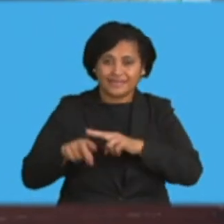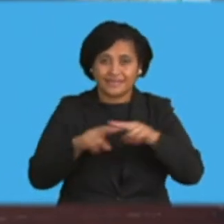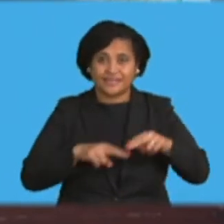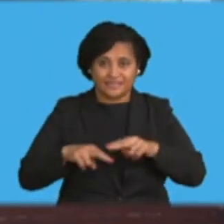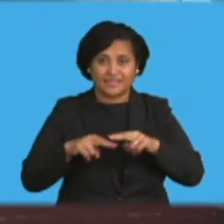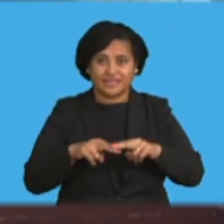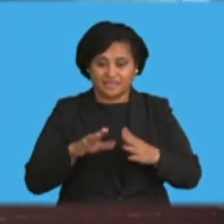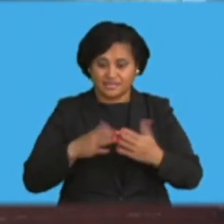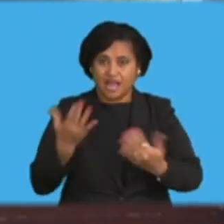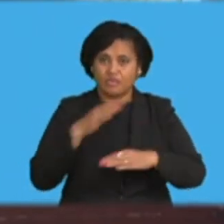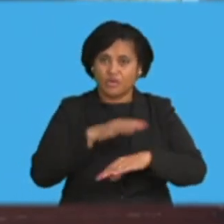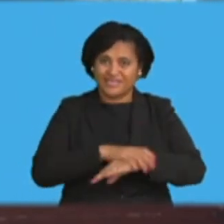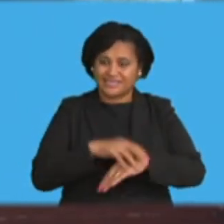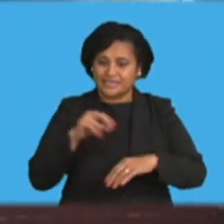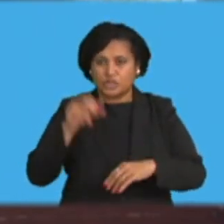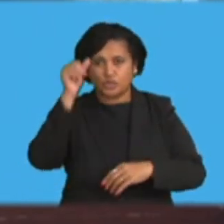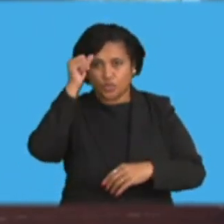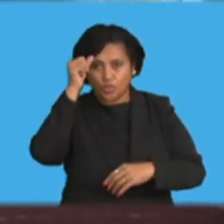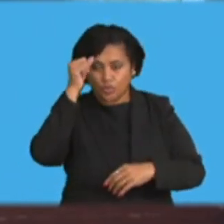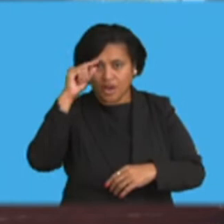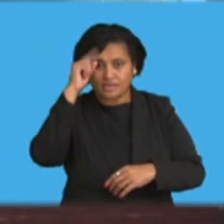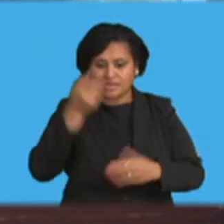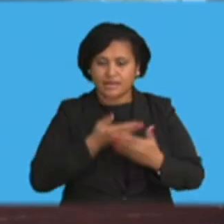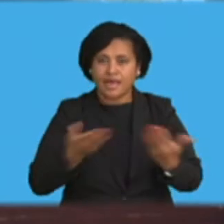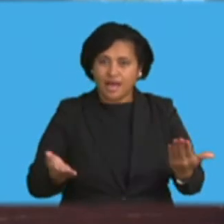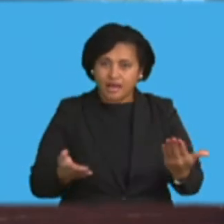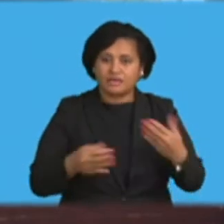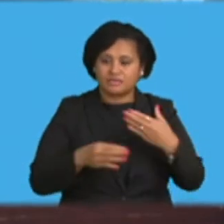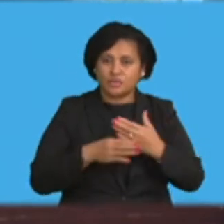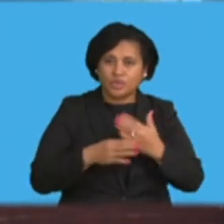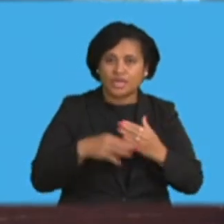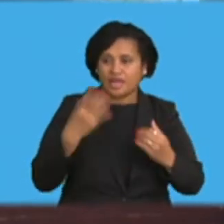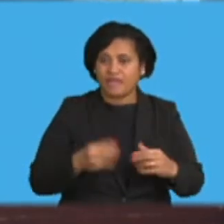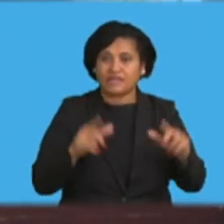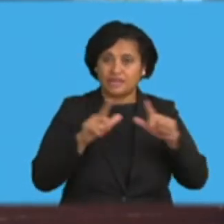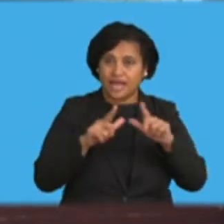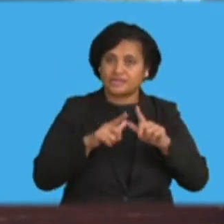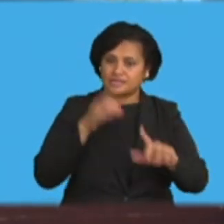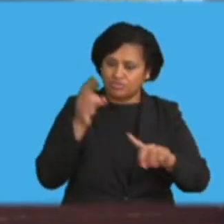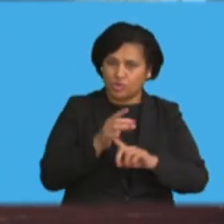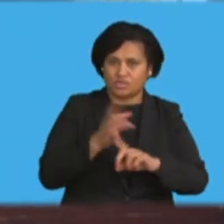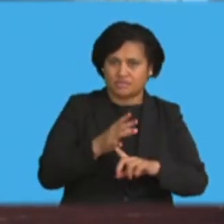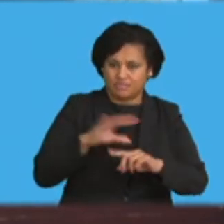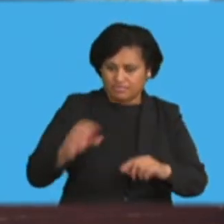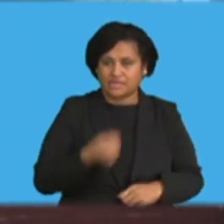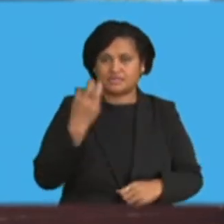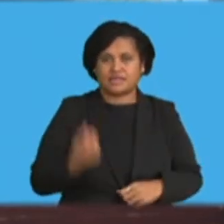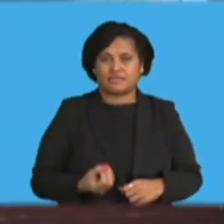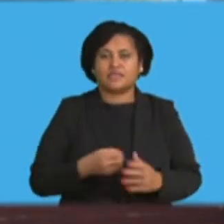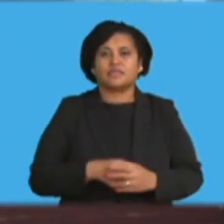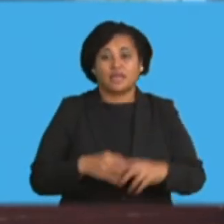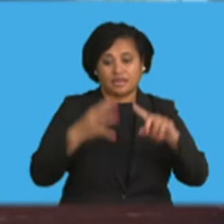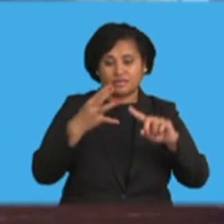police requires understanding of vehicle operations, and getting a license form is a basis of this. And